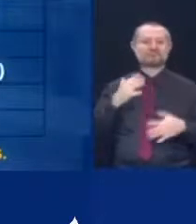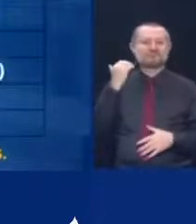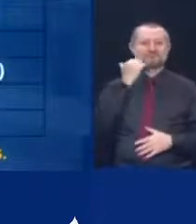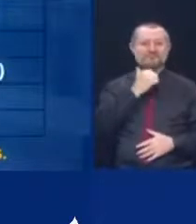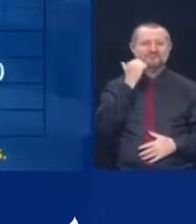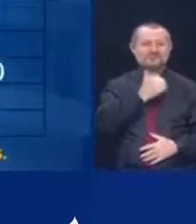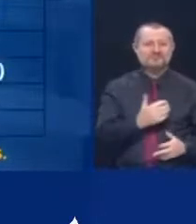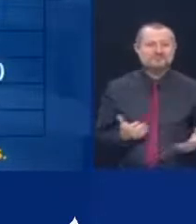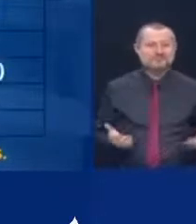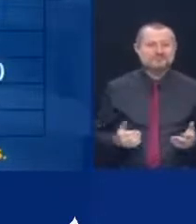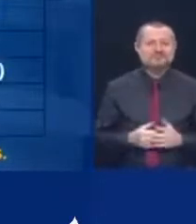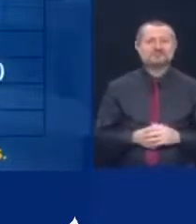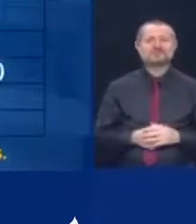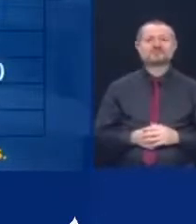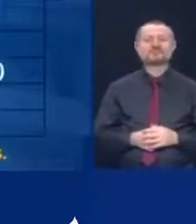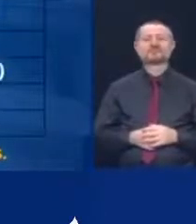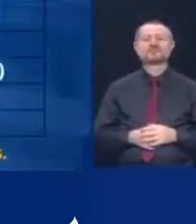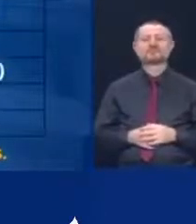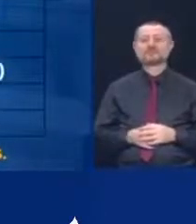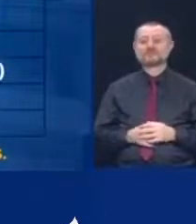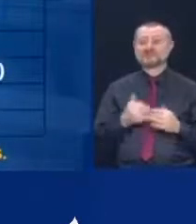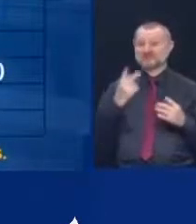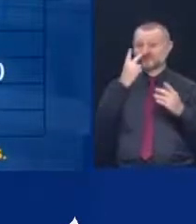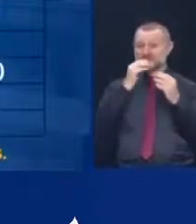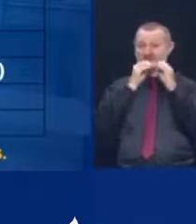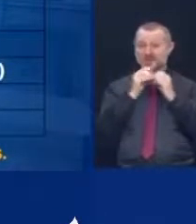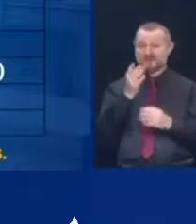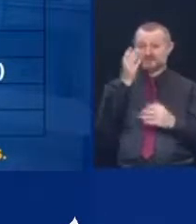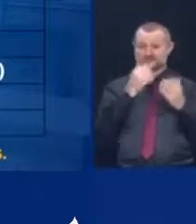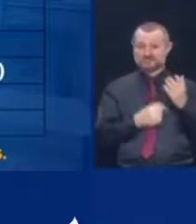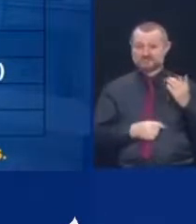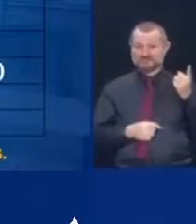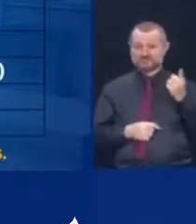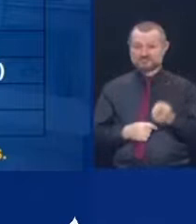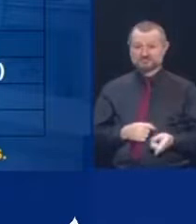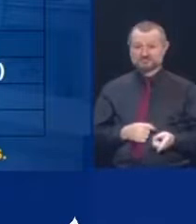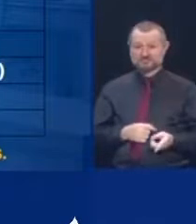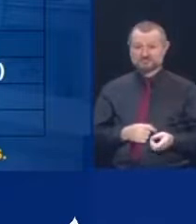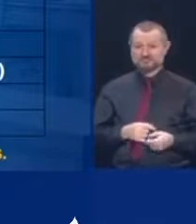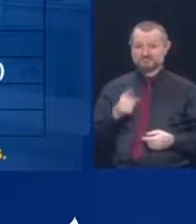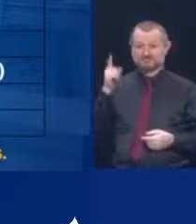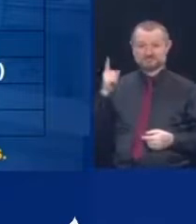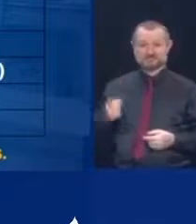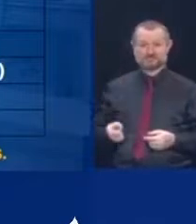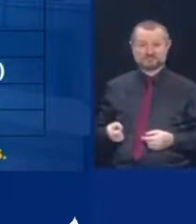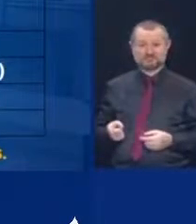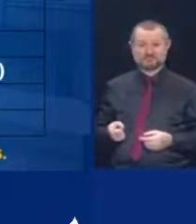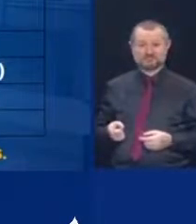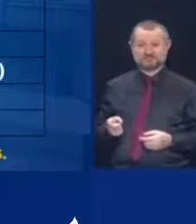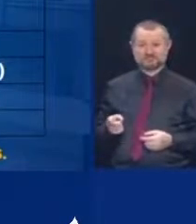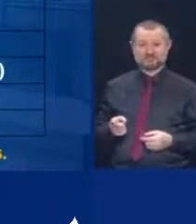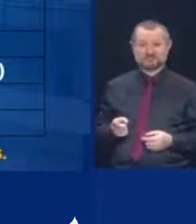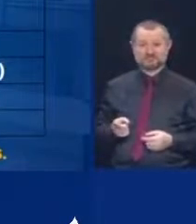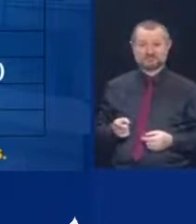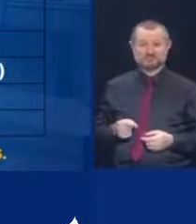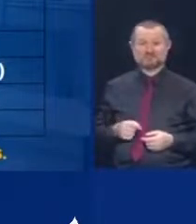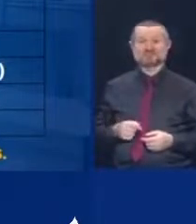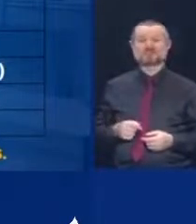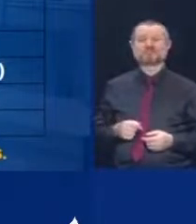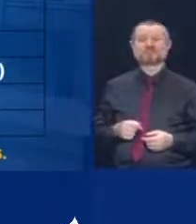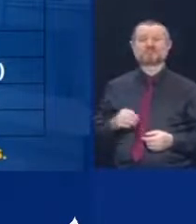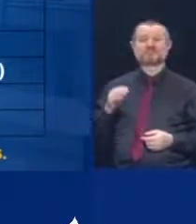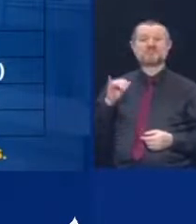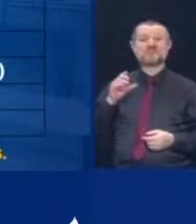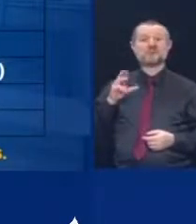You see the reflection of the numbers in today's number. The microcluster